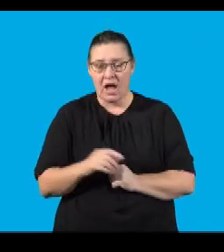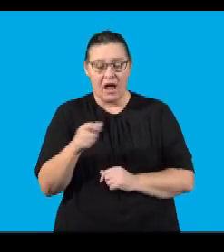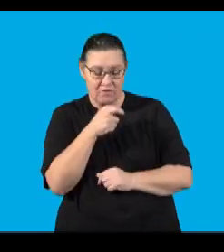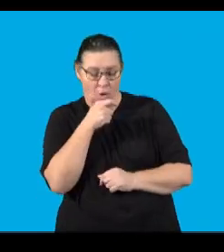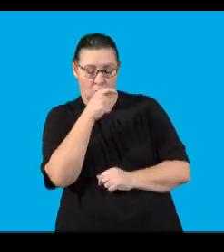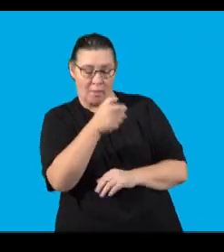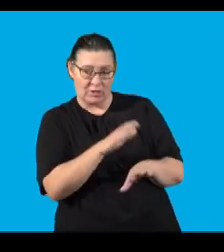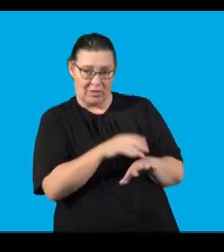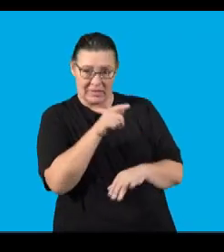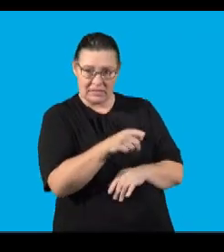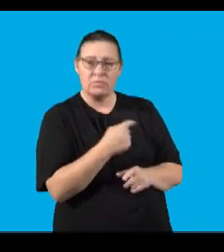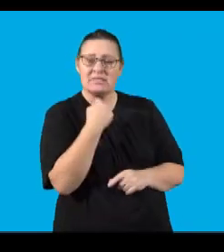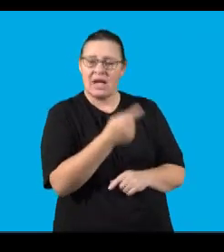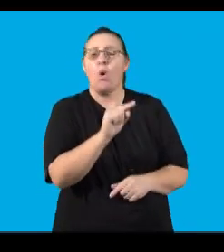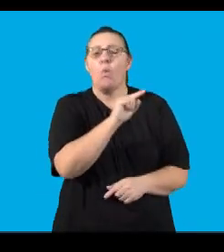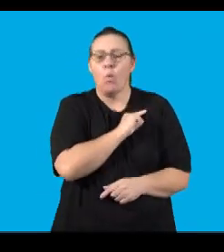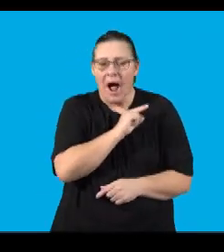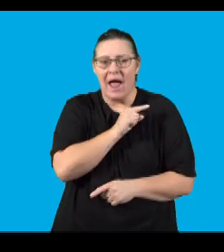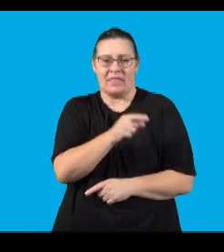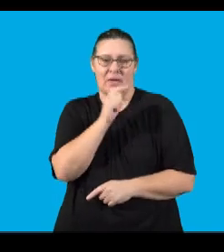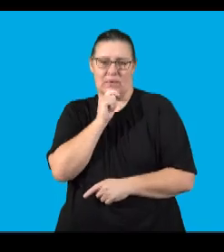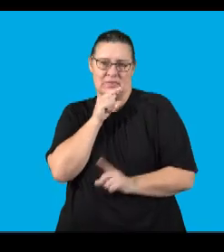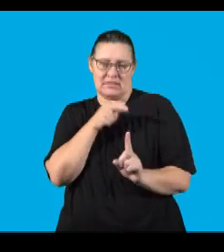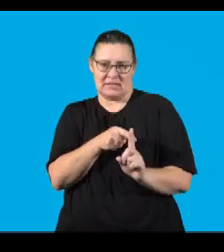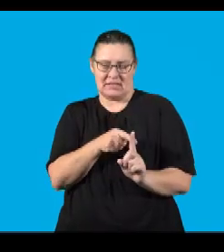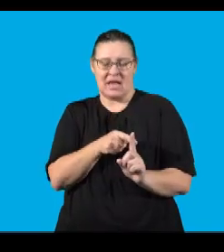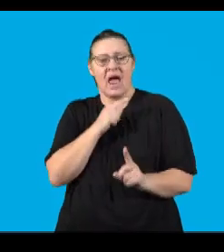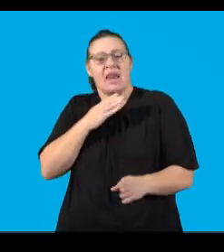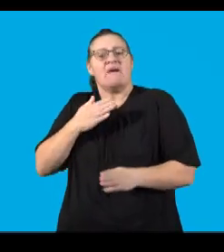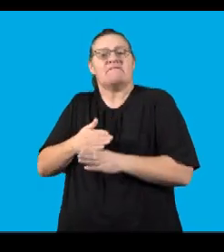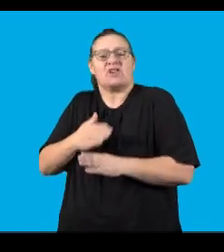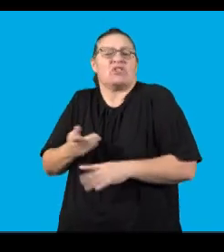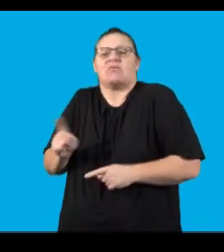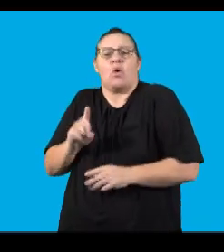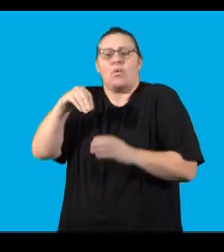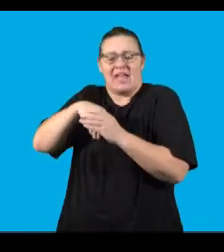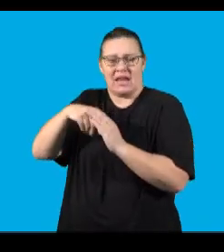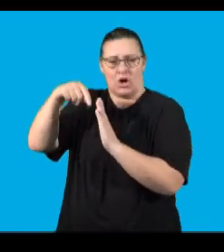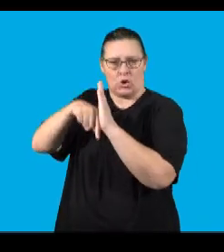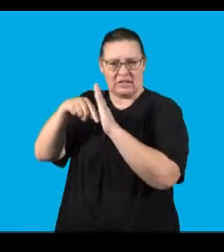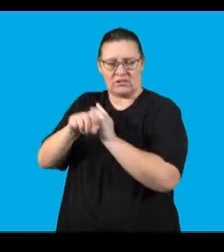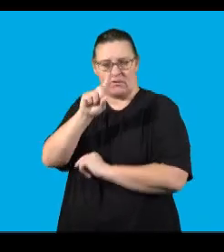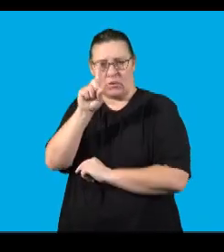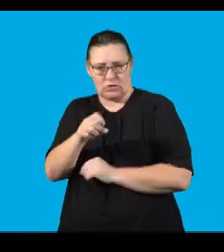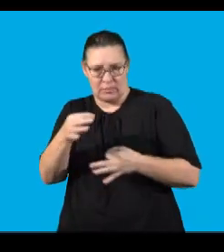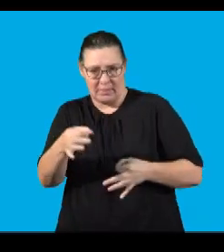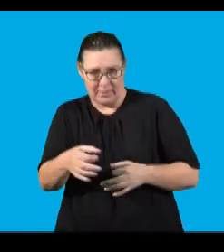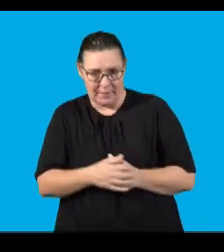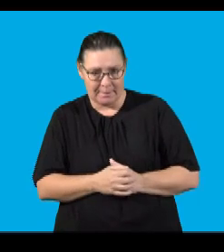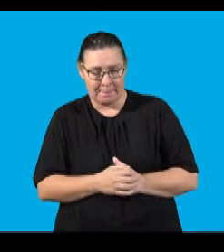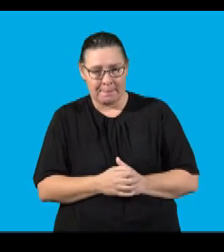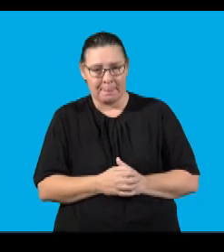you comment on, you have to say why it is used and how it is functional within the context of the question